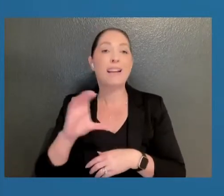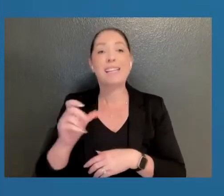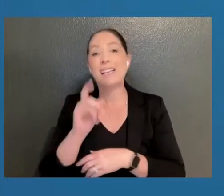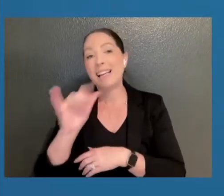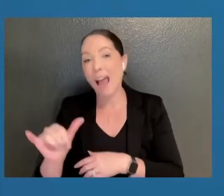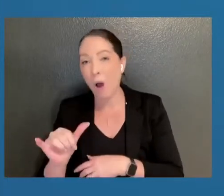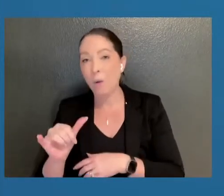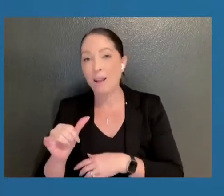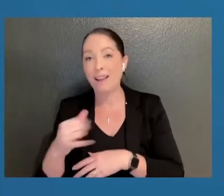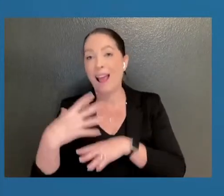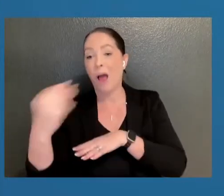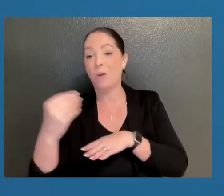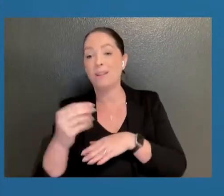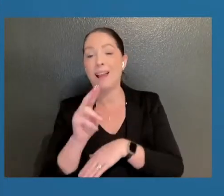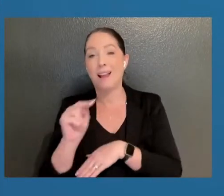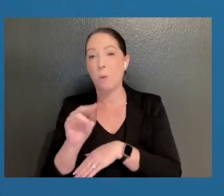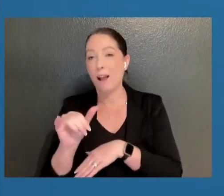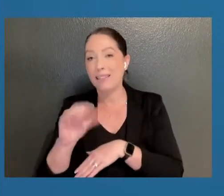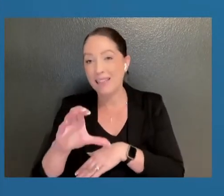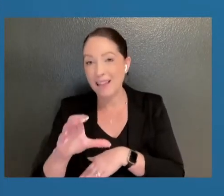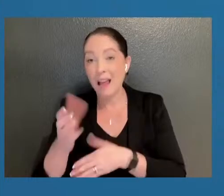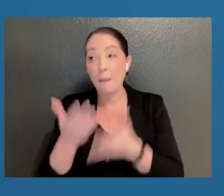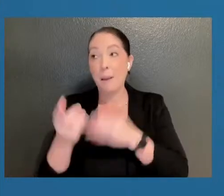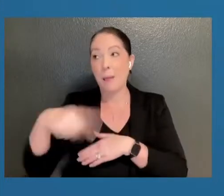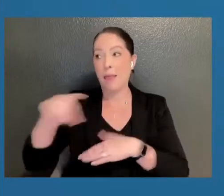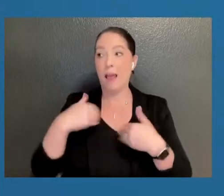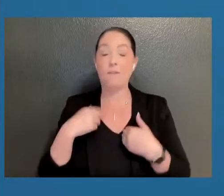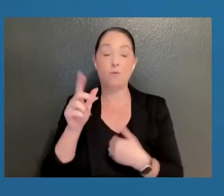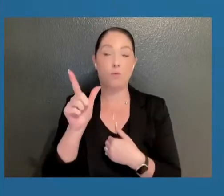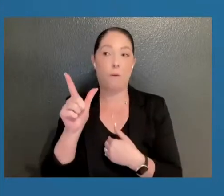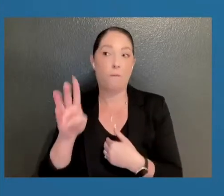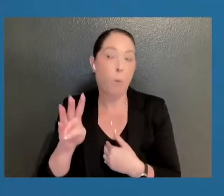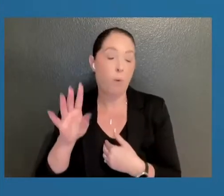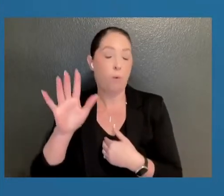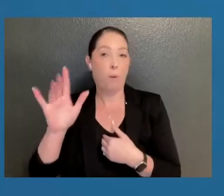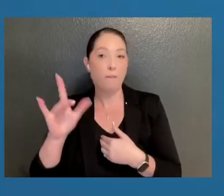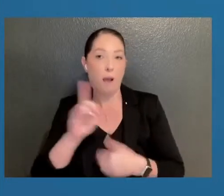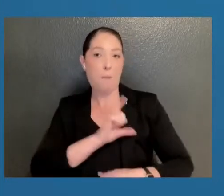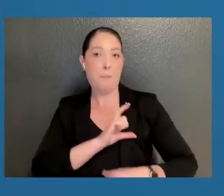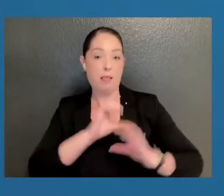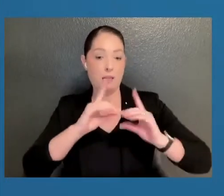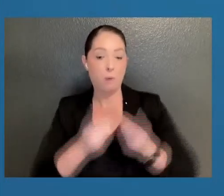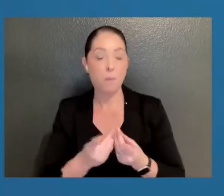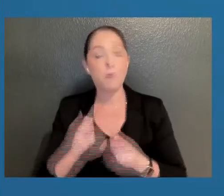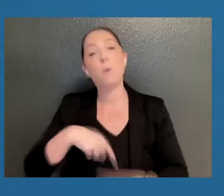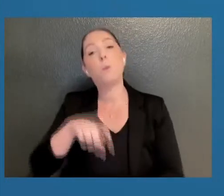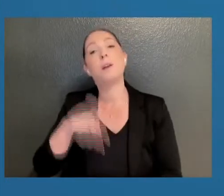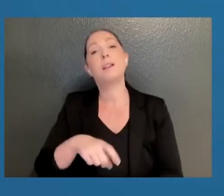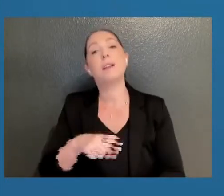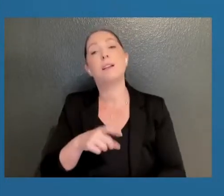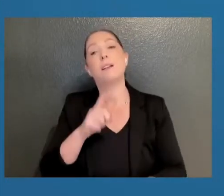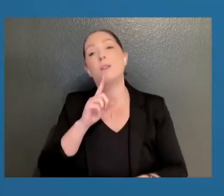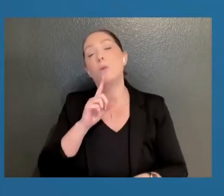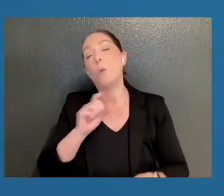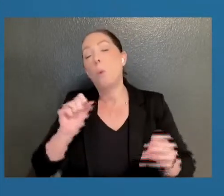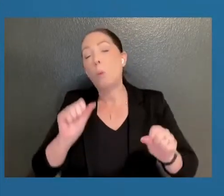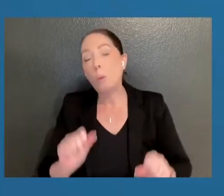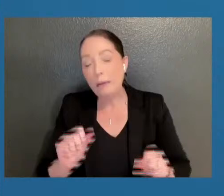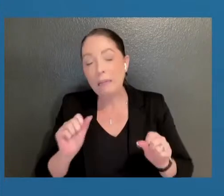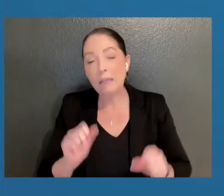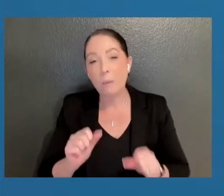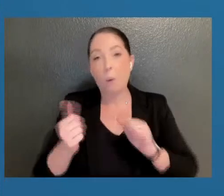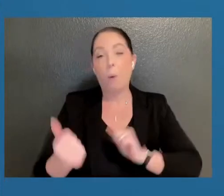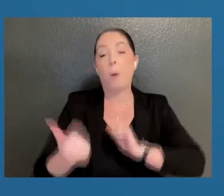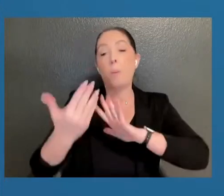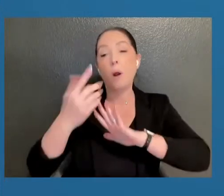may have up to 24, 25 police departments. We still need a more reasonable approach to the obtaining of records and